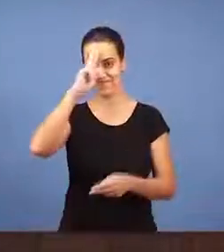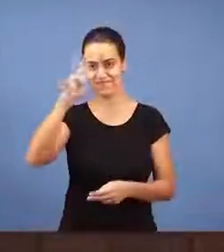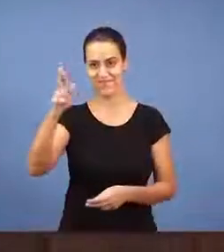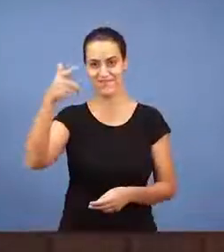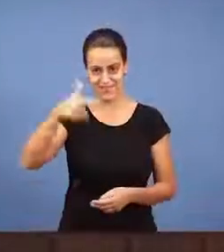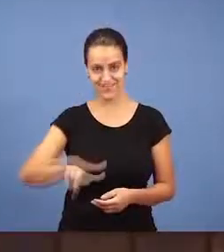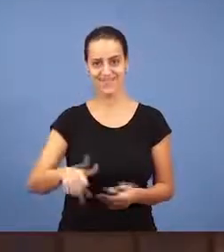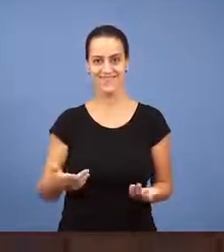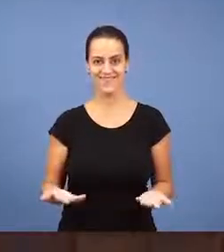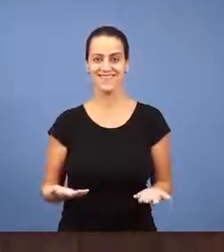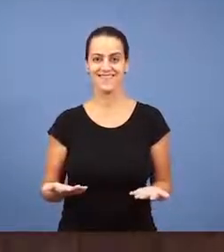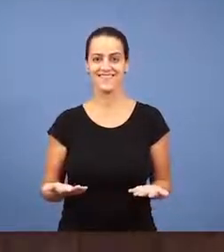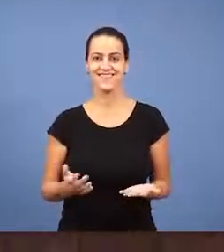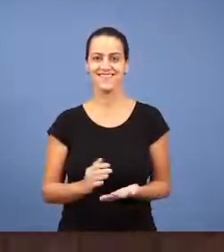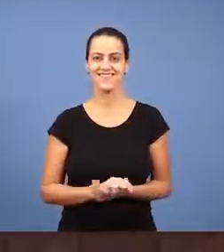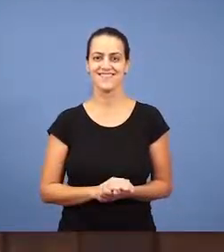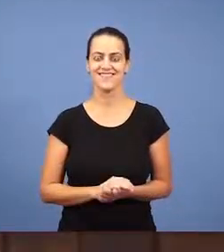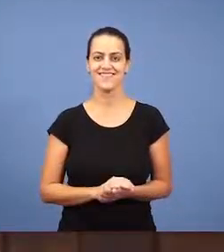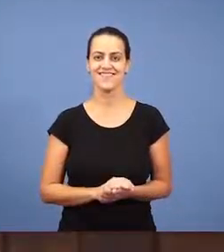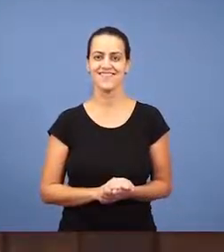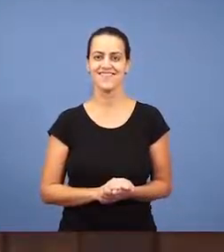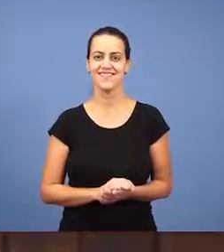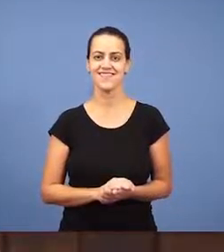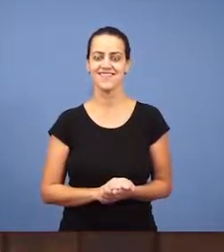Brethren, the peace of the Lord once again.